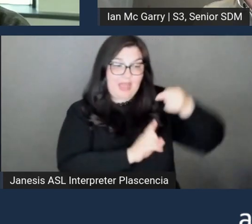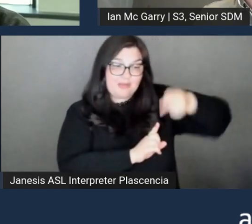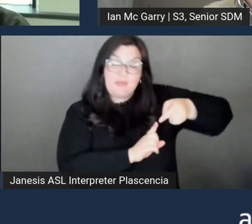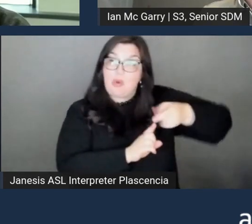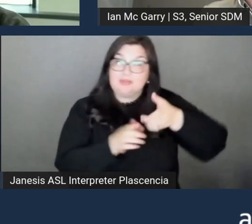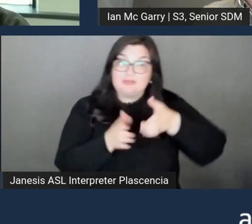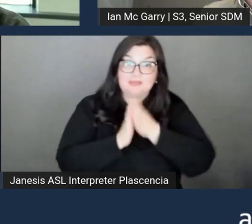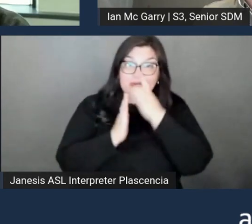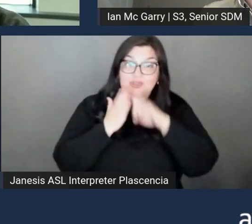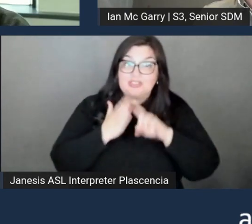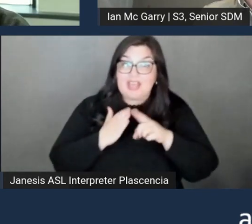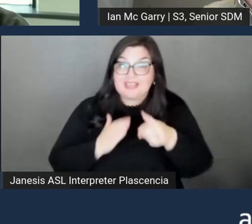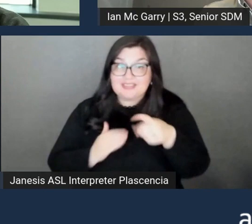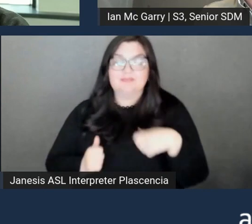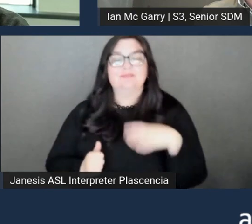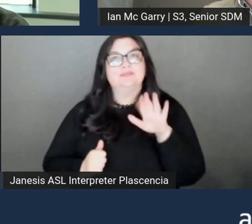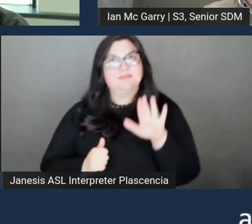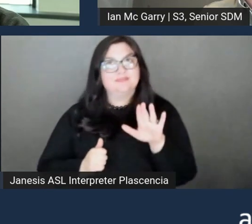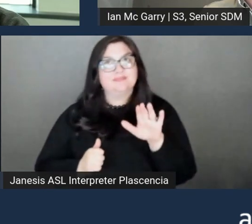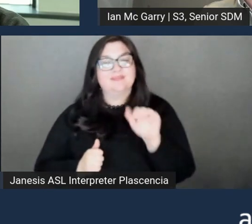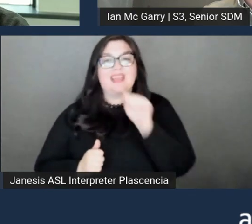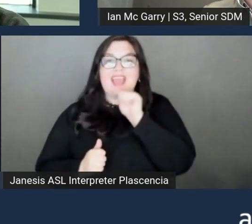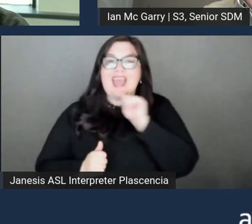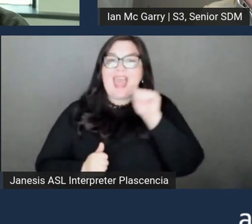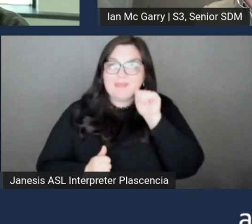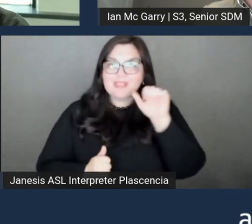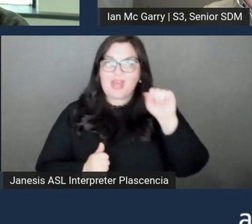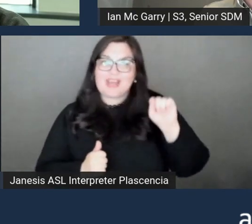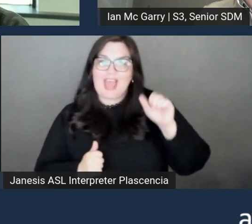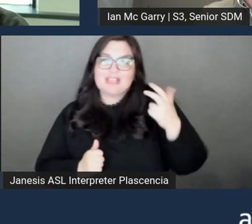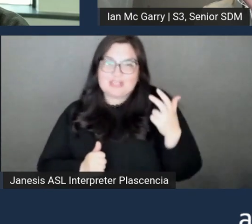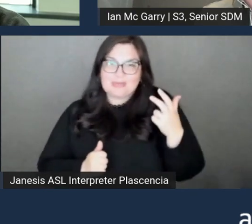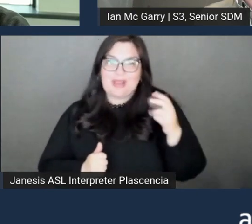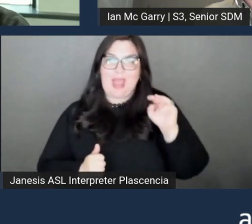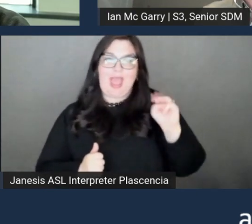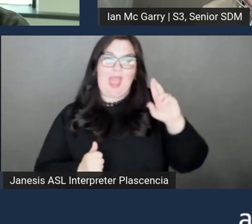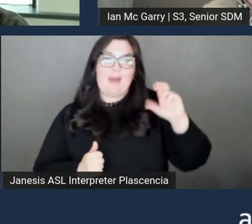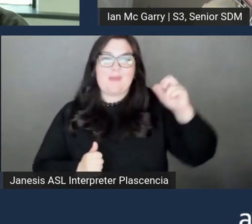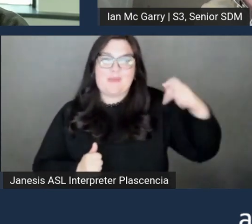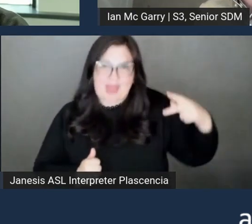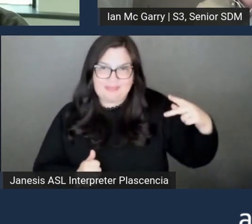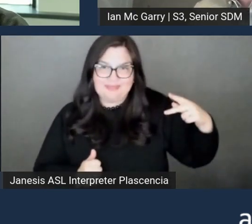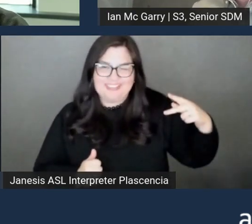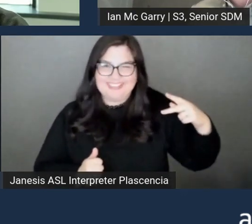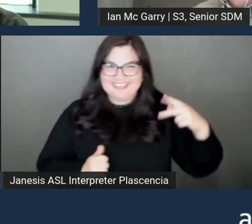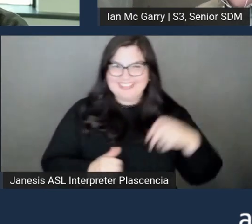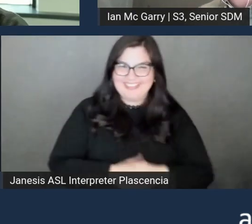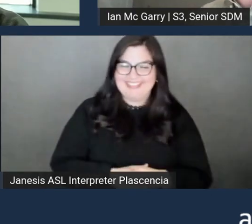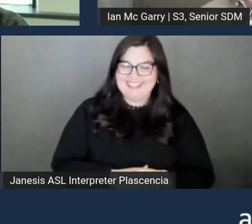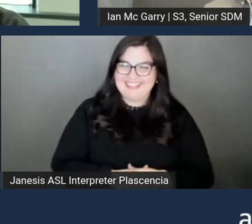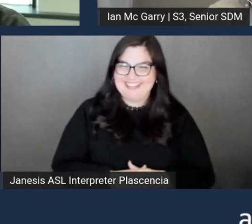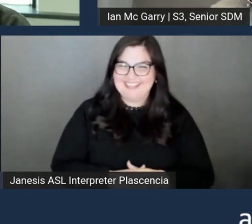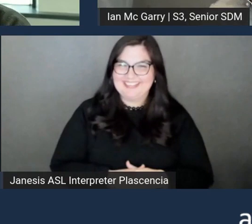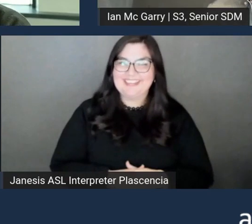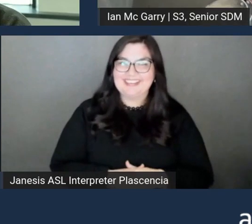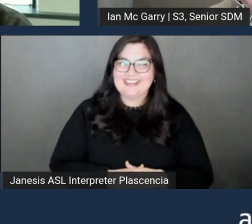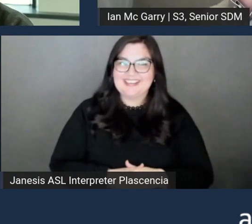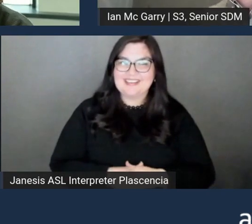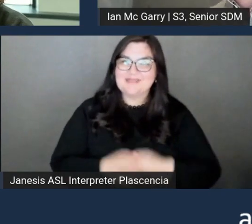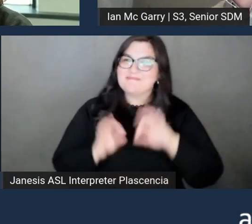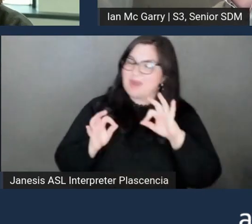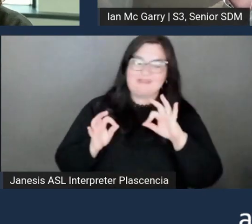or AWS, Amazon S3 MRAP, multi-region access points for Amazon S3, right? Perfect. Nailed